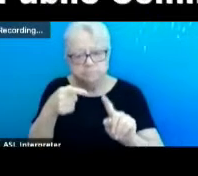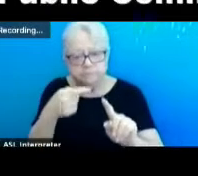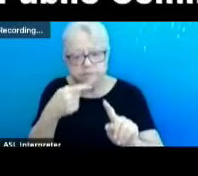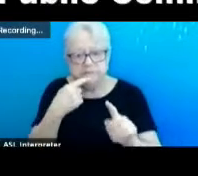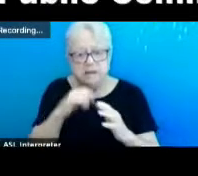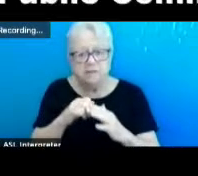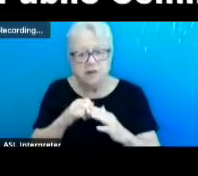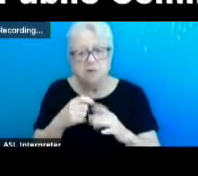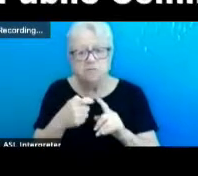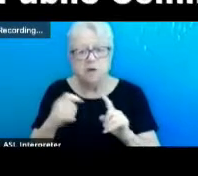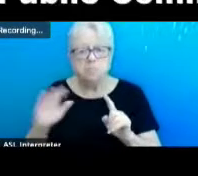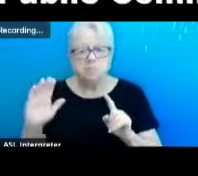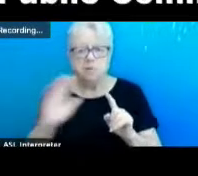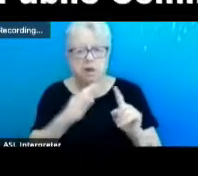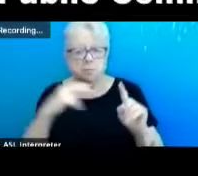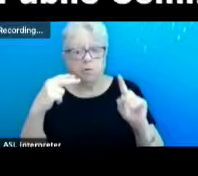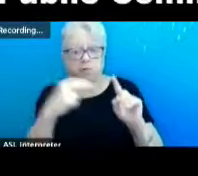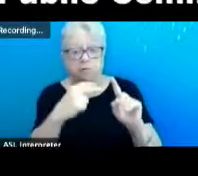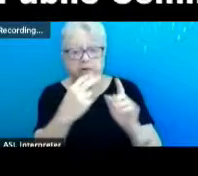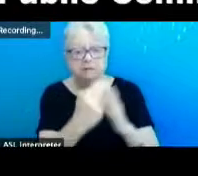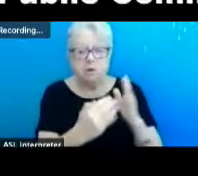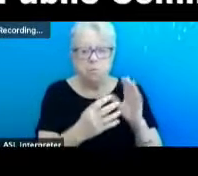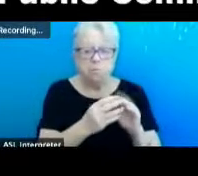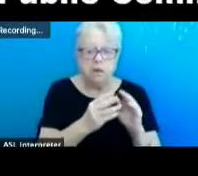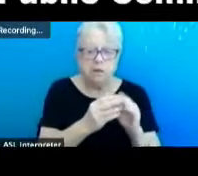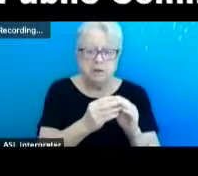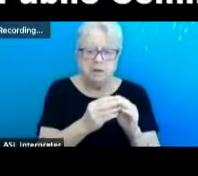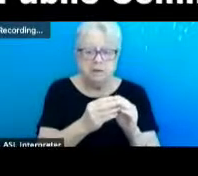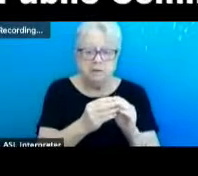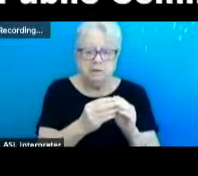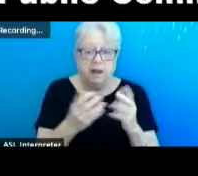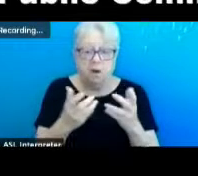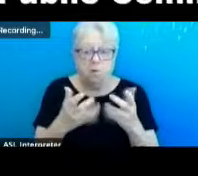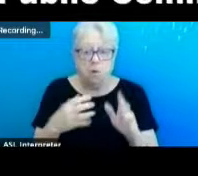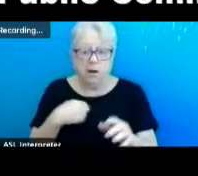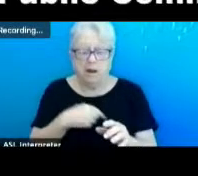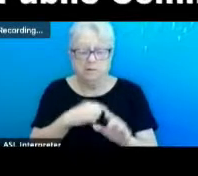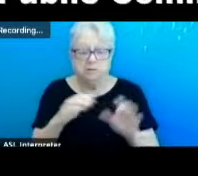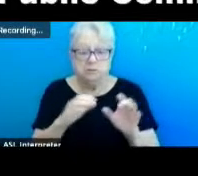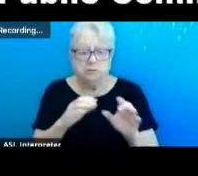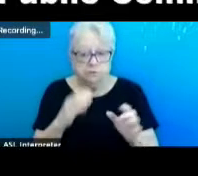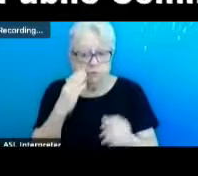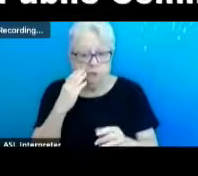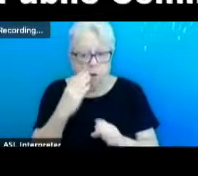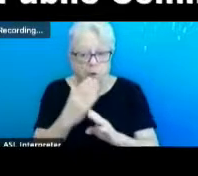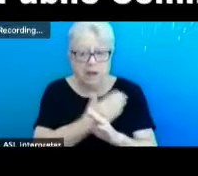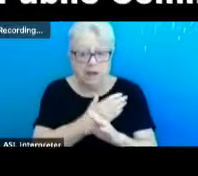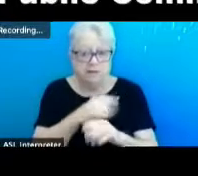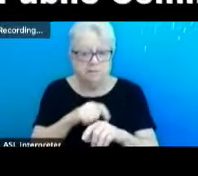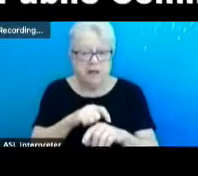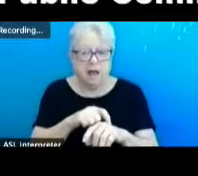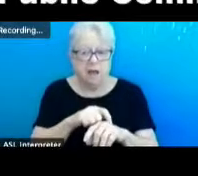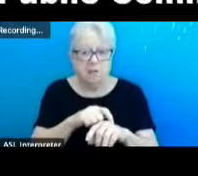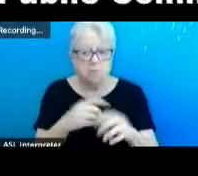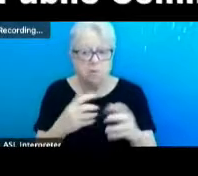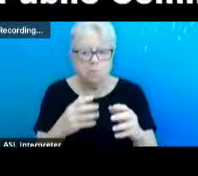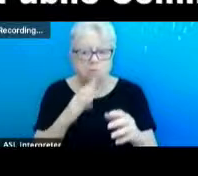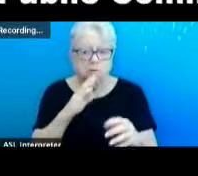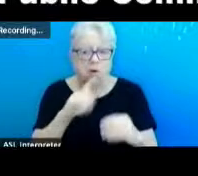view, certain meetings they don't want to fly blind and not know what we're talking about, what we're doing, right? So, but sometimes that